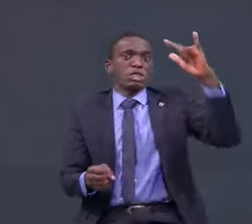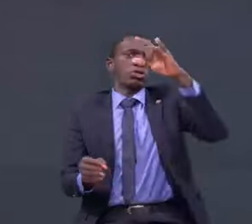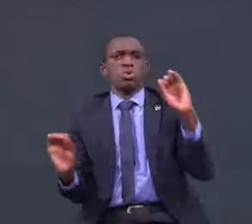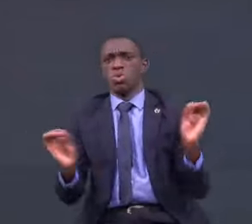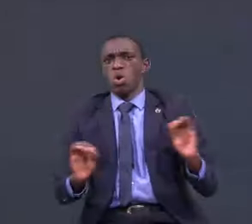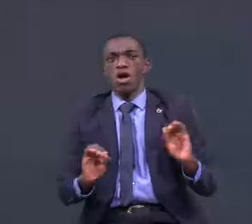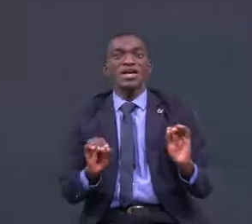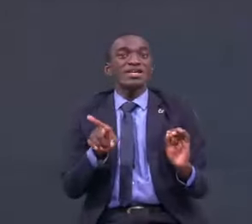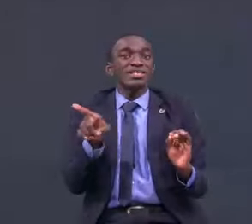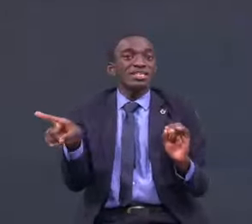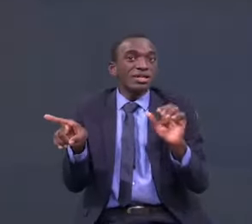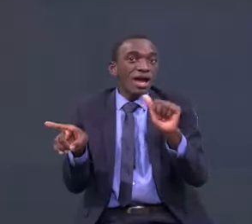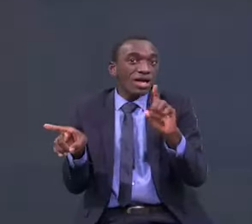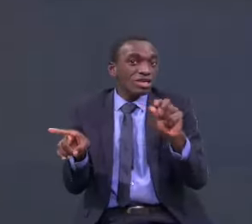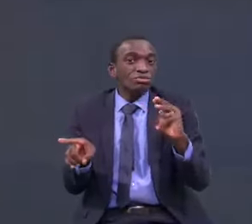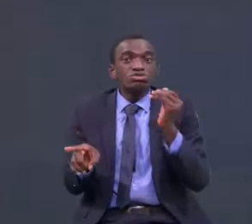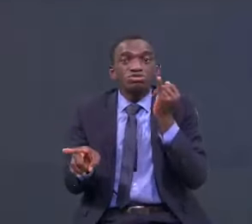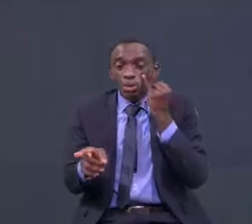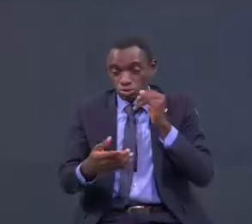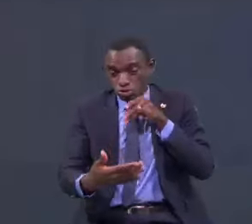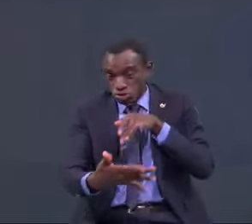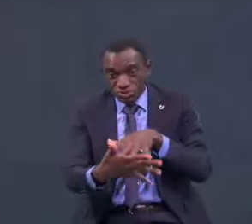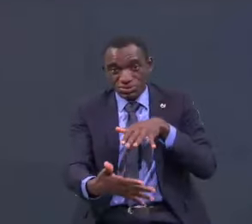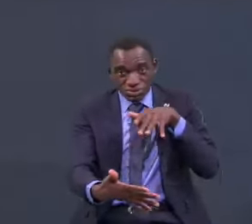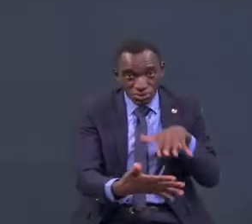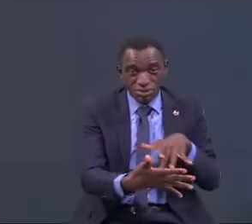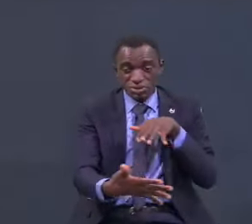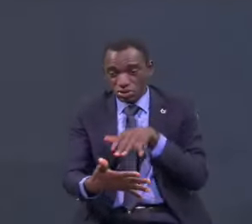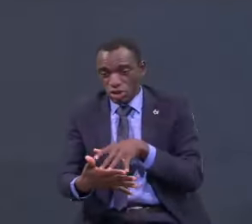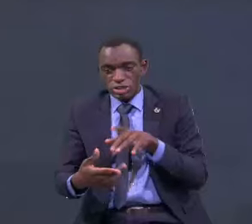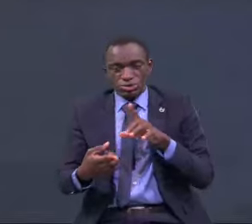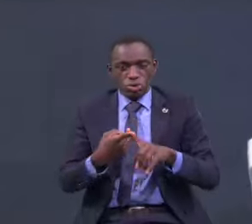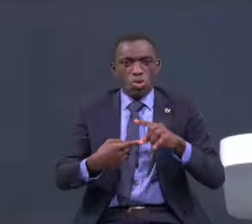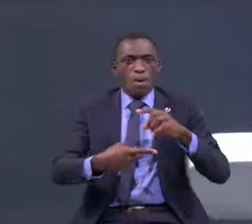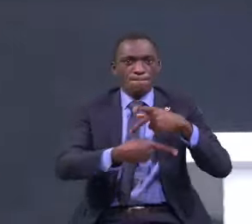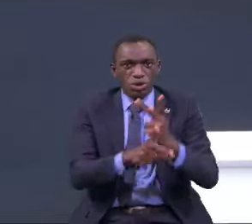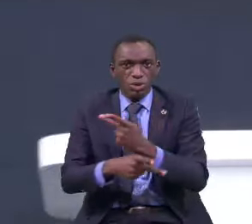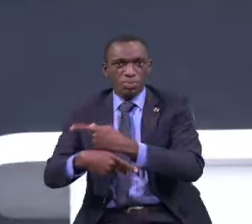and spread that knowledge so that we can move on to glory.